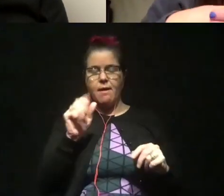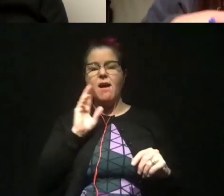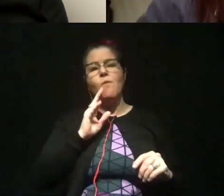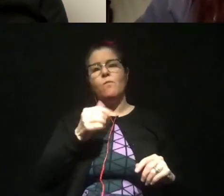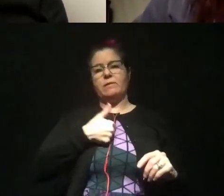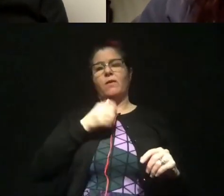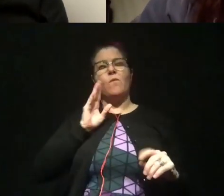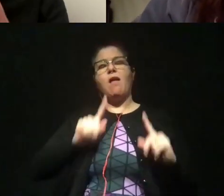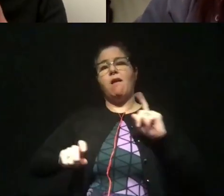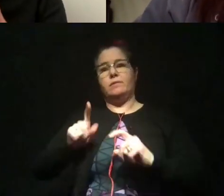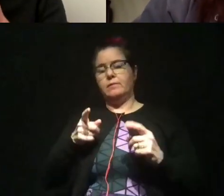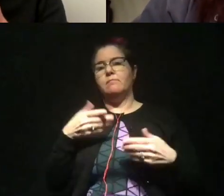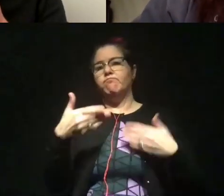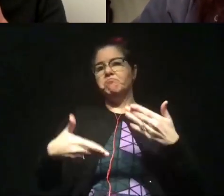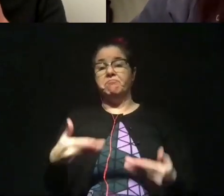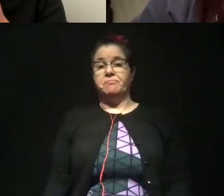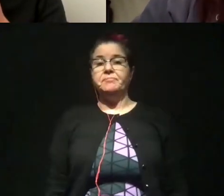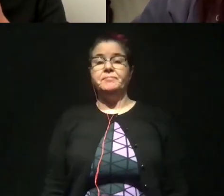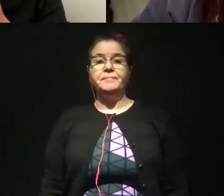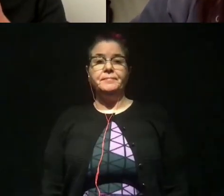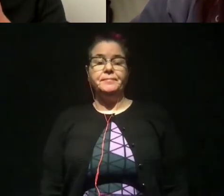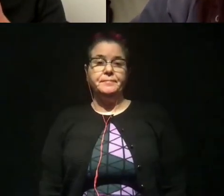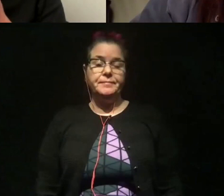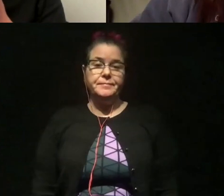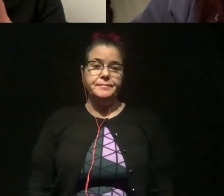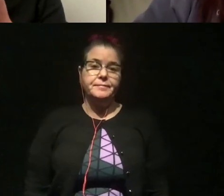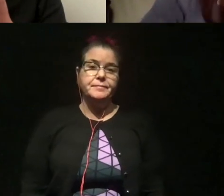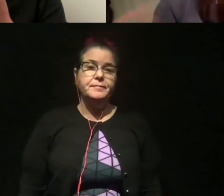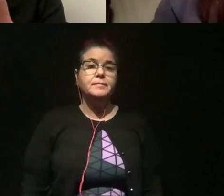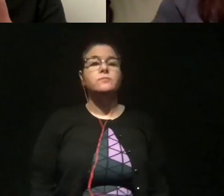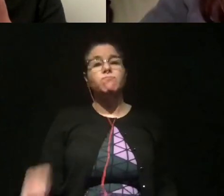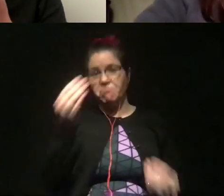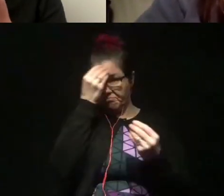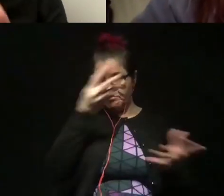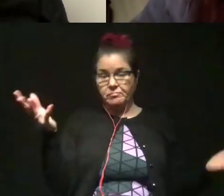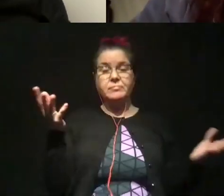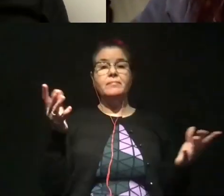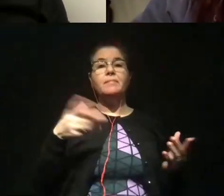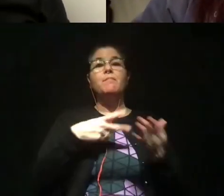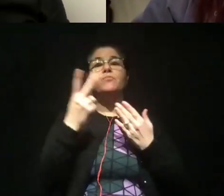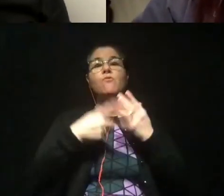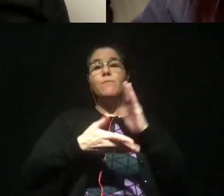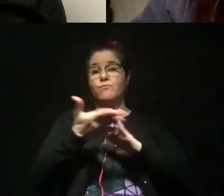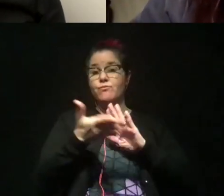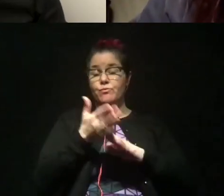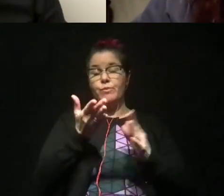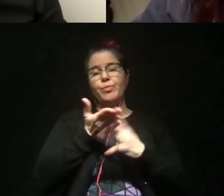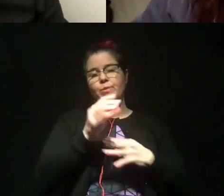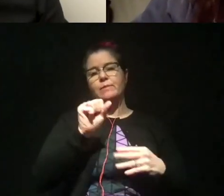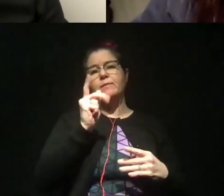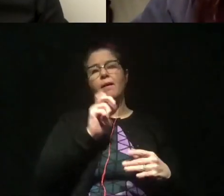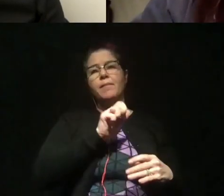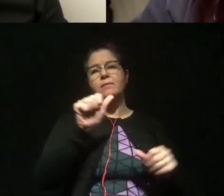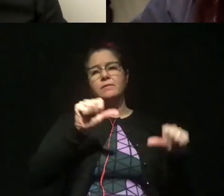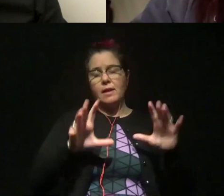as we're going. As we go along. So just so everyone's aware, this program is run through Skype a Scientist. We're